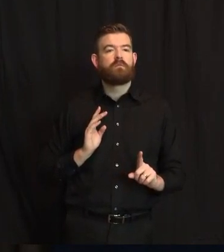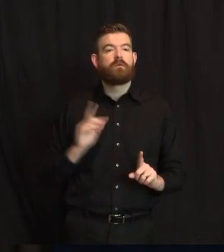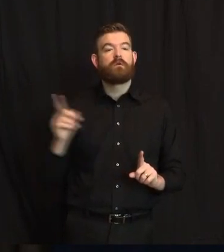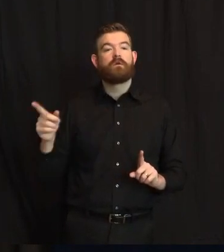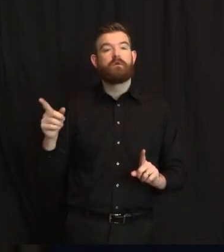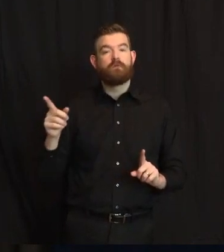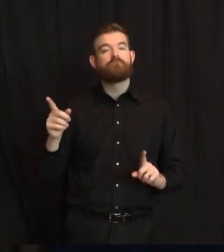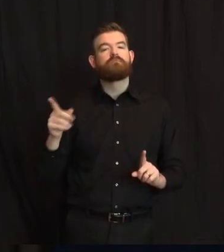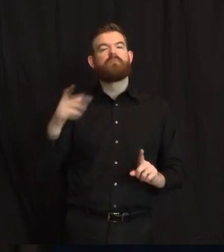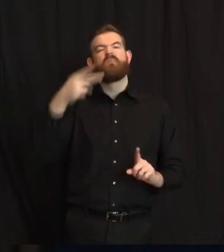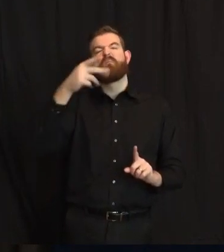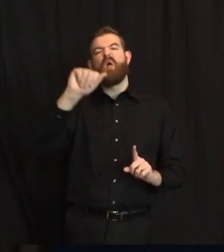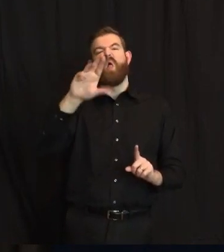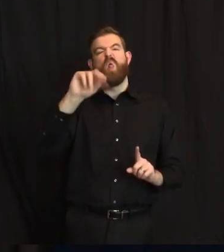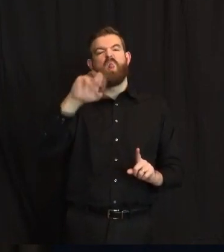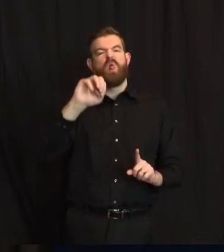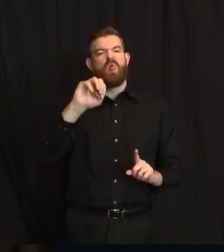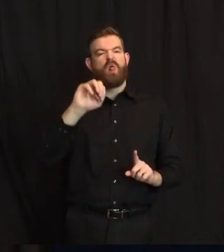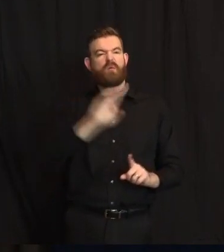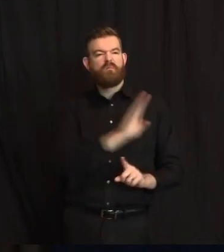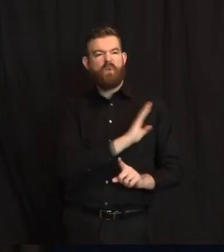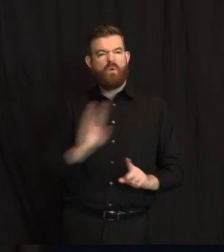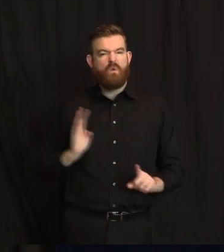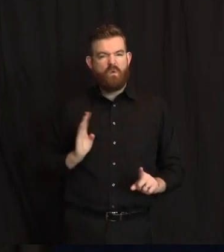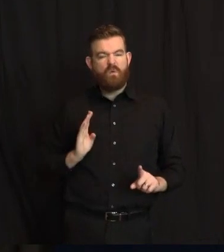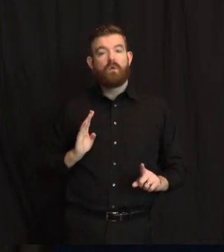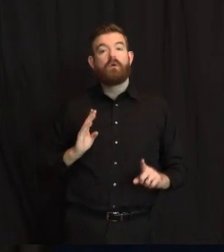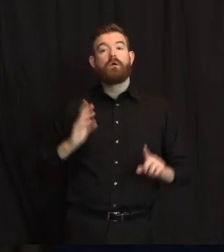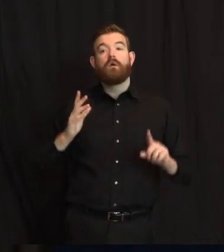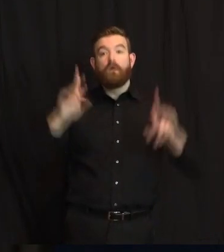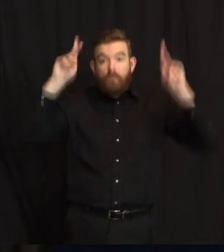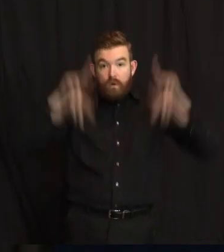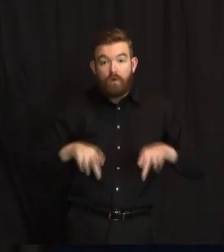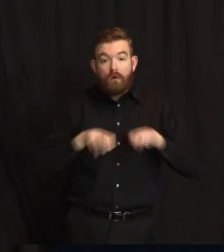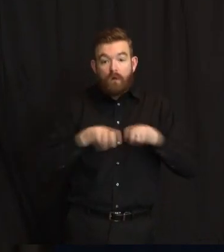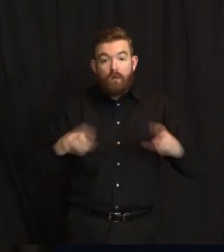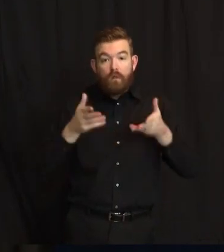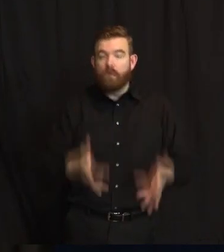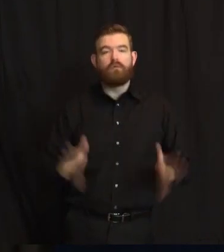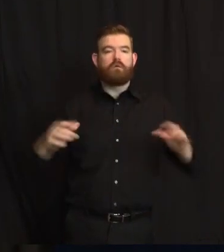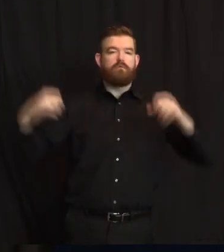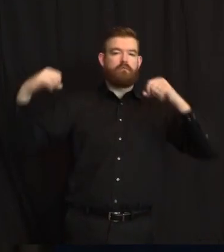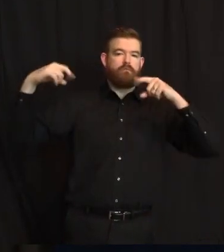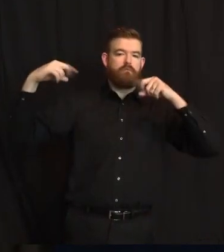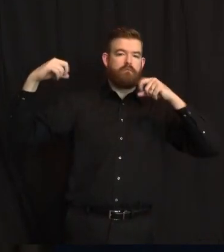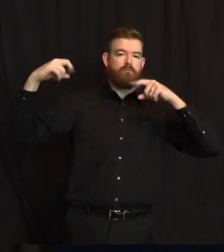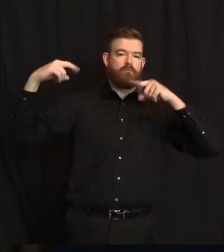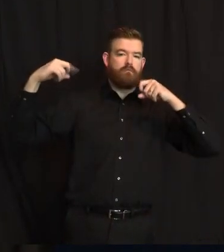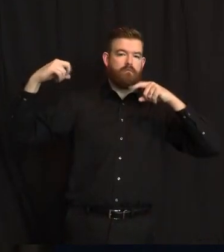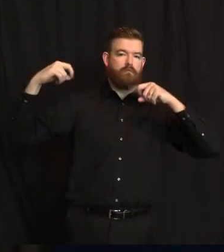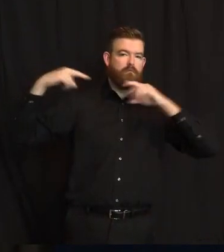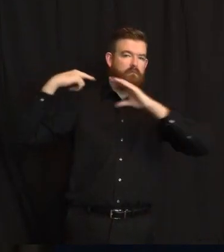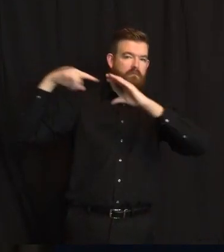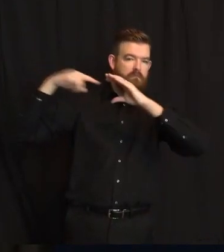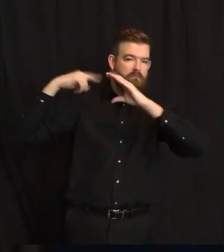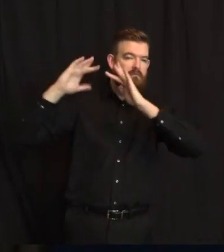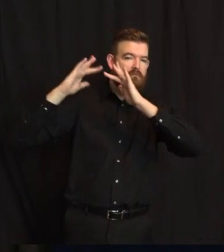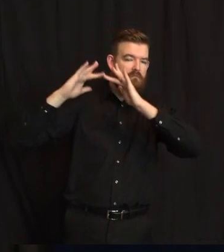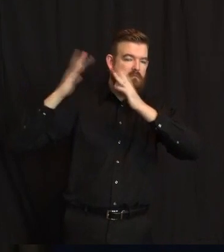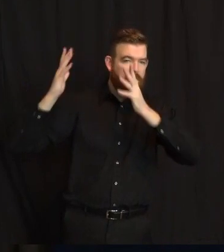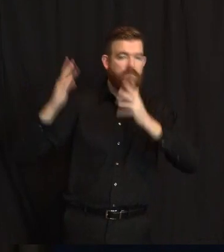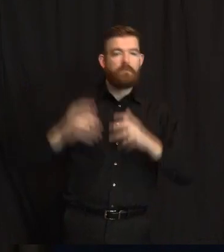It's not just the population behind the wall that are under our jurisdiction. We have about 2,500